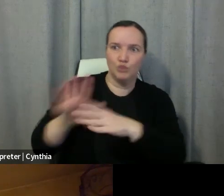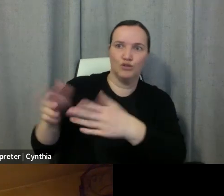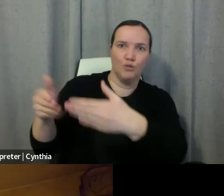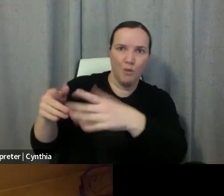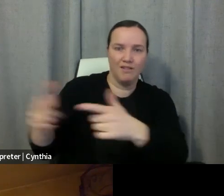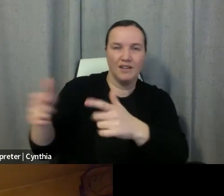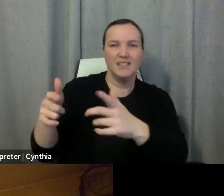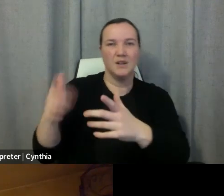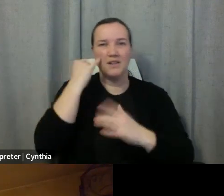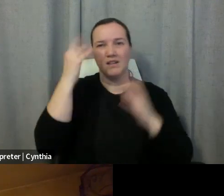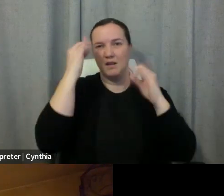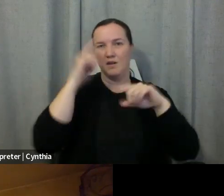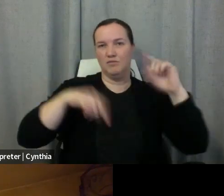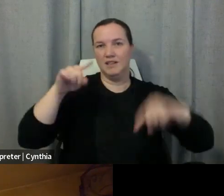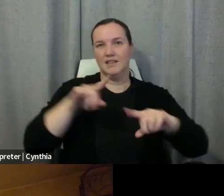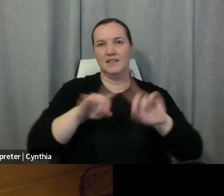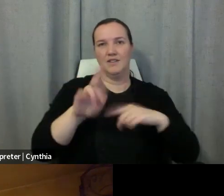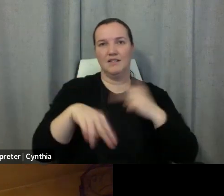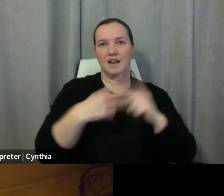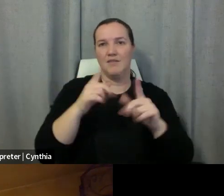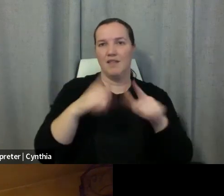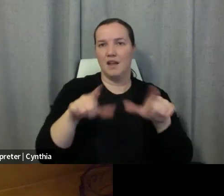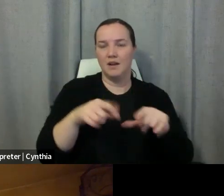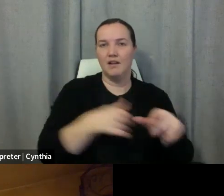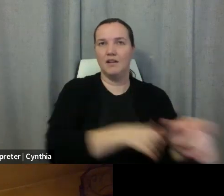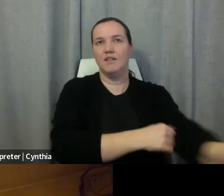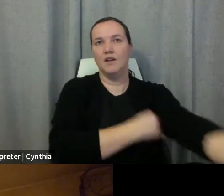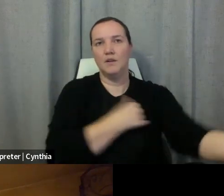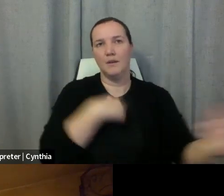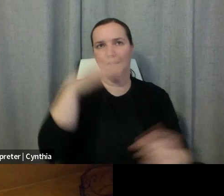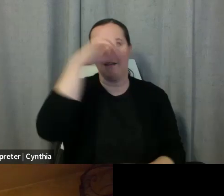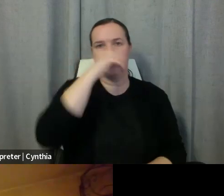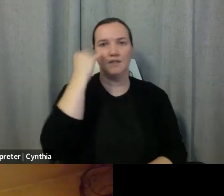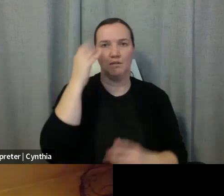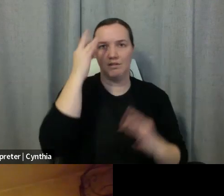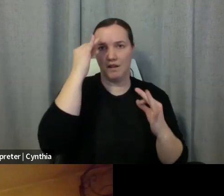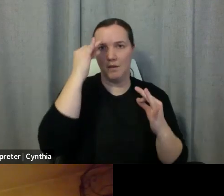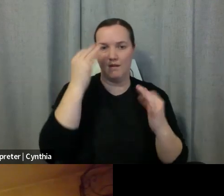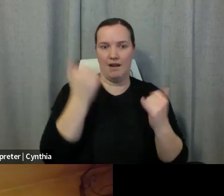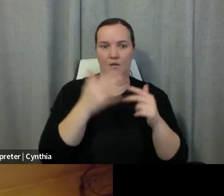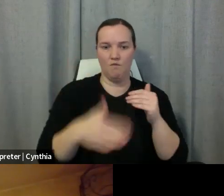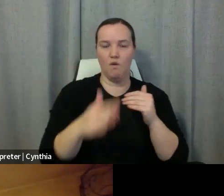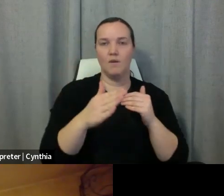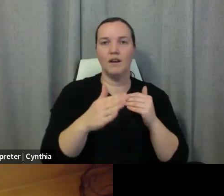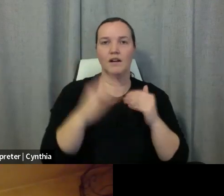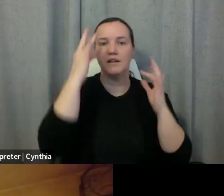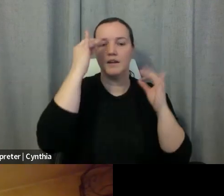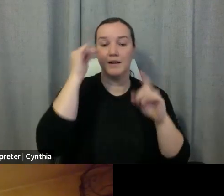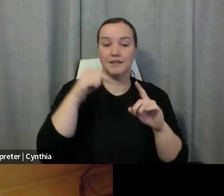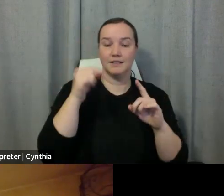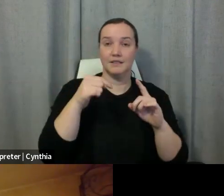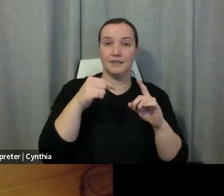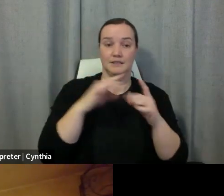these different elements of language, so I guess if you want to start to think about any learning moving forward, is to think about, is this in any of